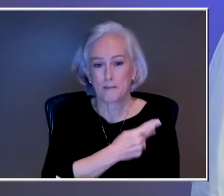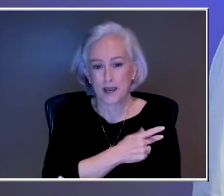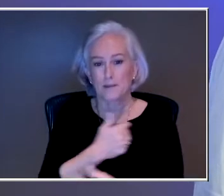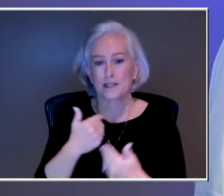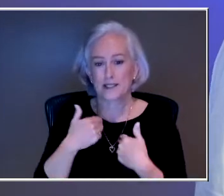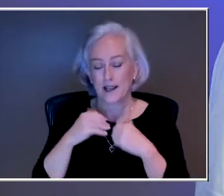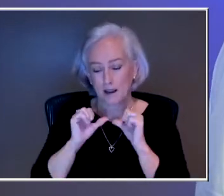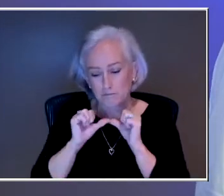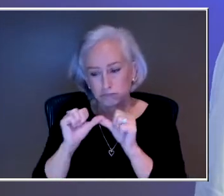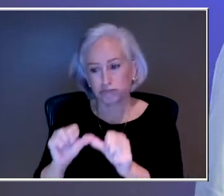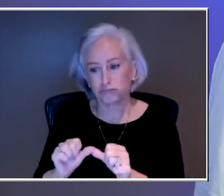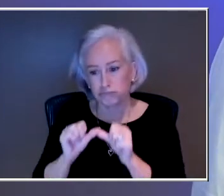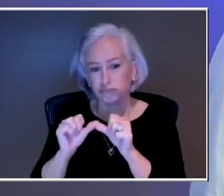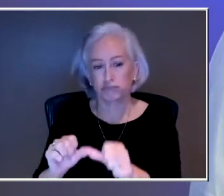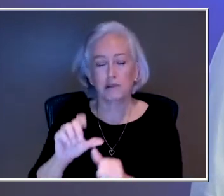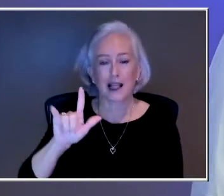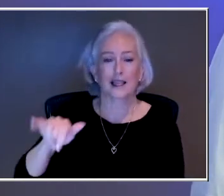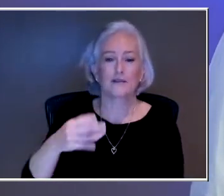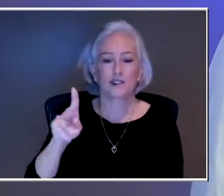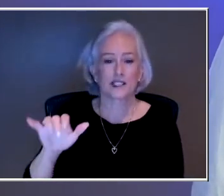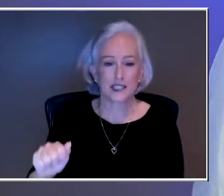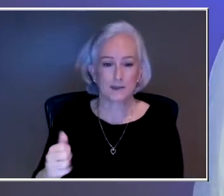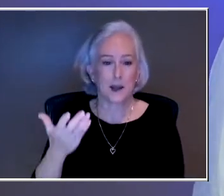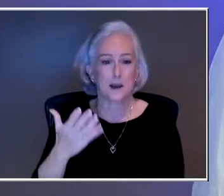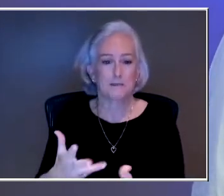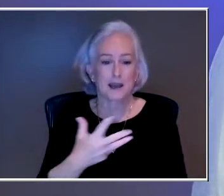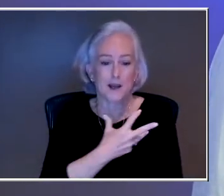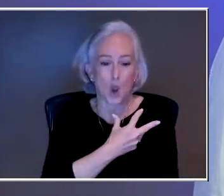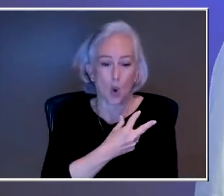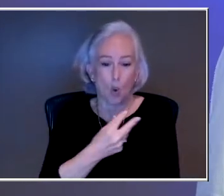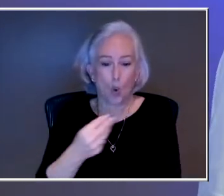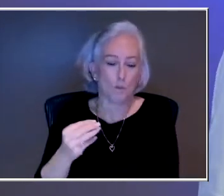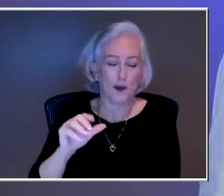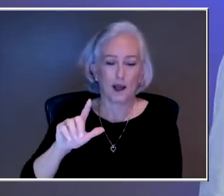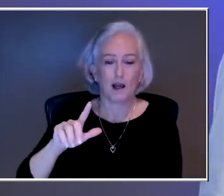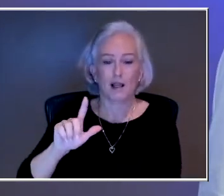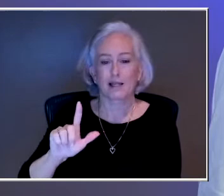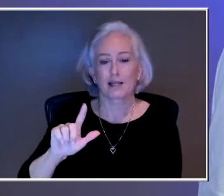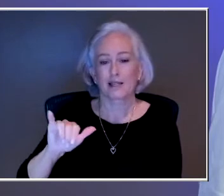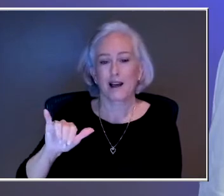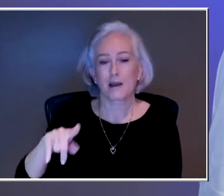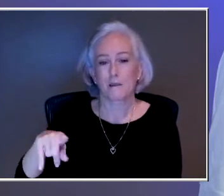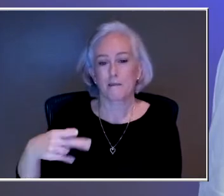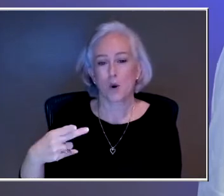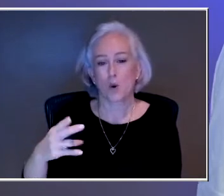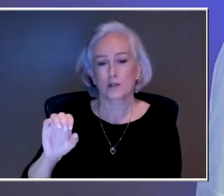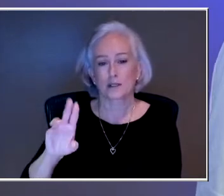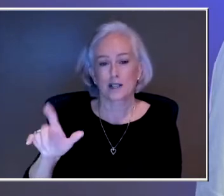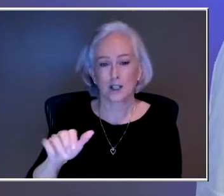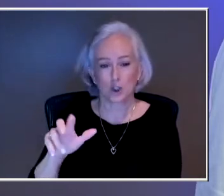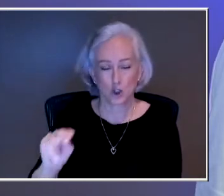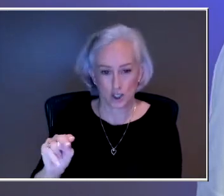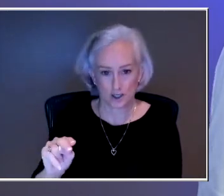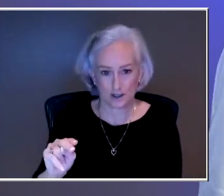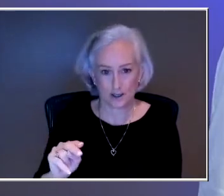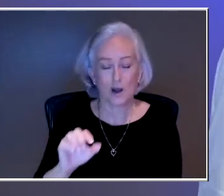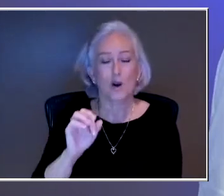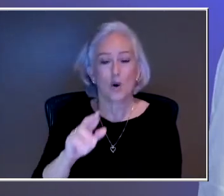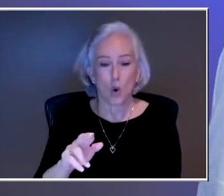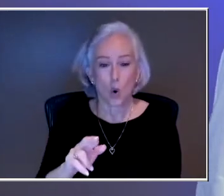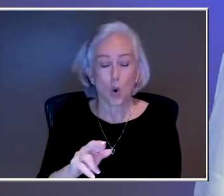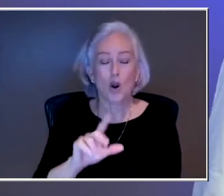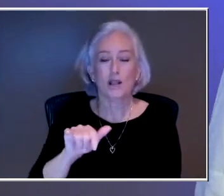through either liposuction or doing this type of operation that we do with the immediate lymphatic reconstruction, but further down the